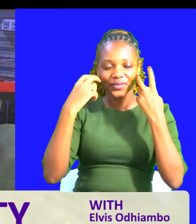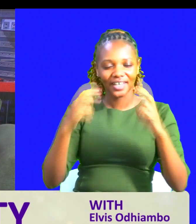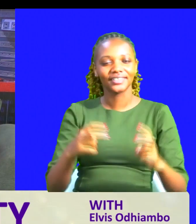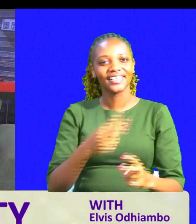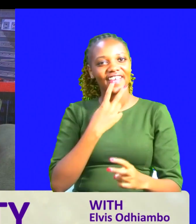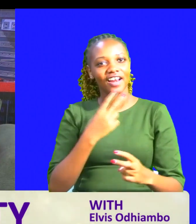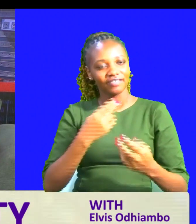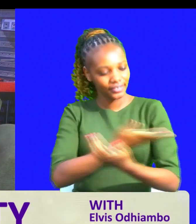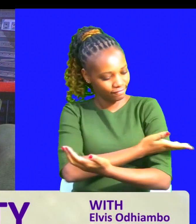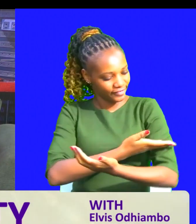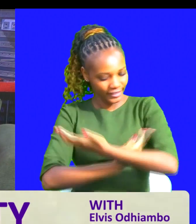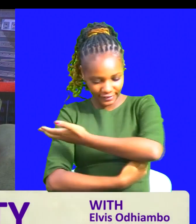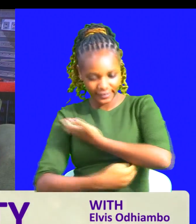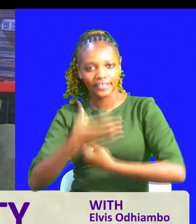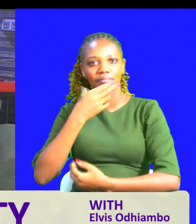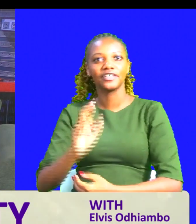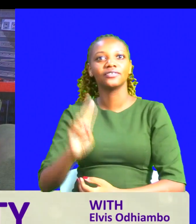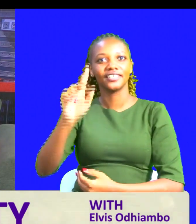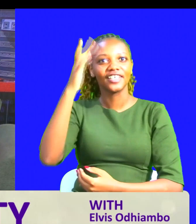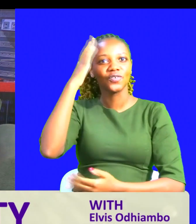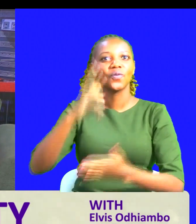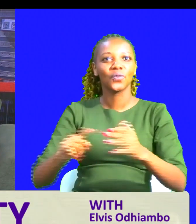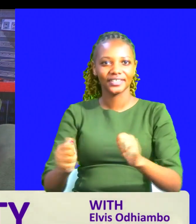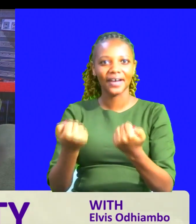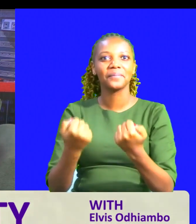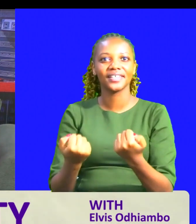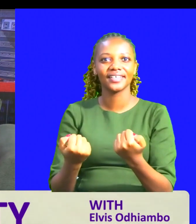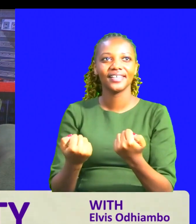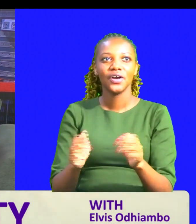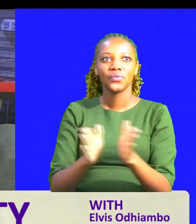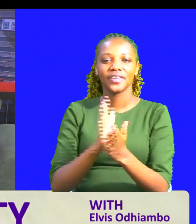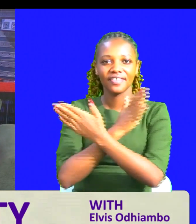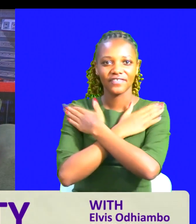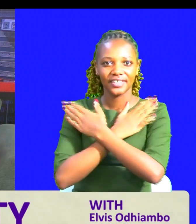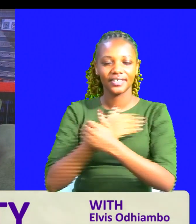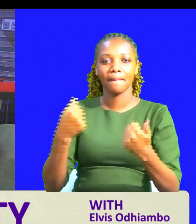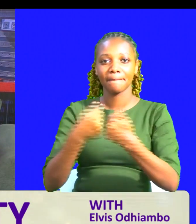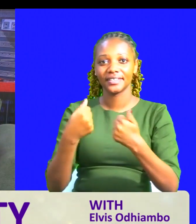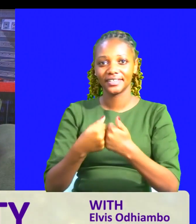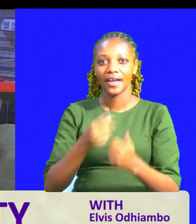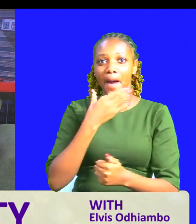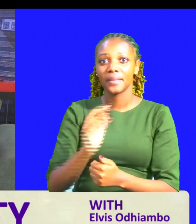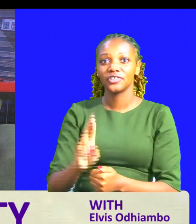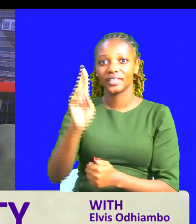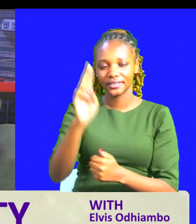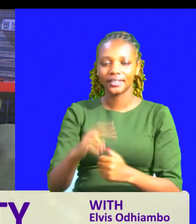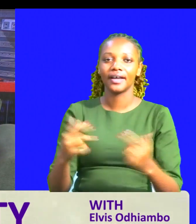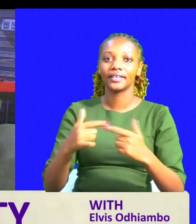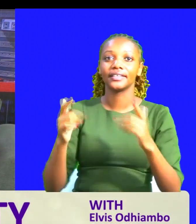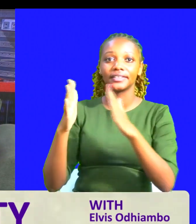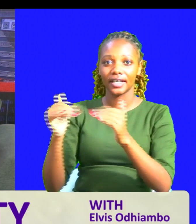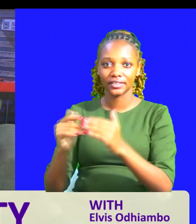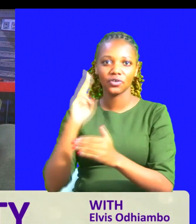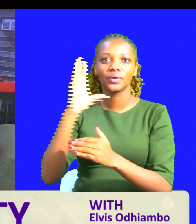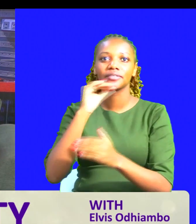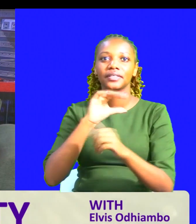Manchester pale, so you already know what's happening as far as pre-season friendlies is concerned. Manchester United getting past Arsenal. We are going also to